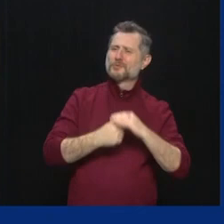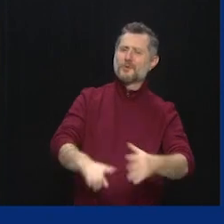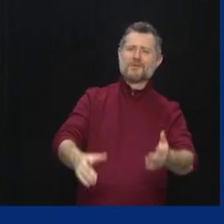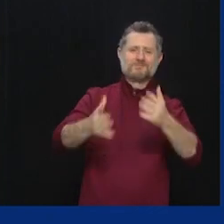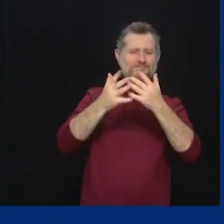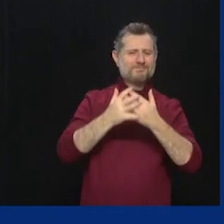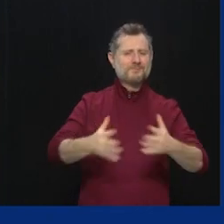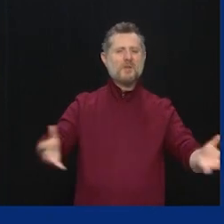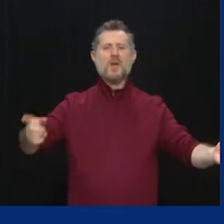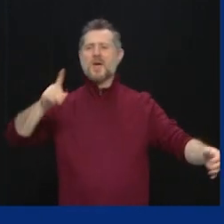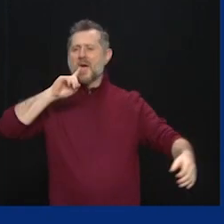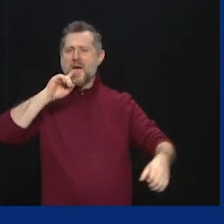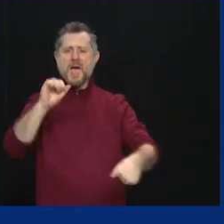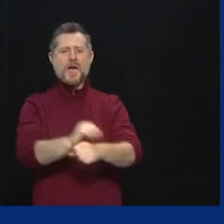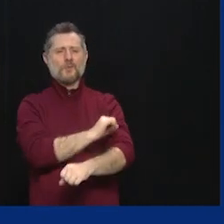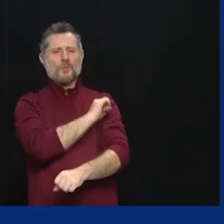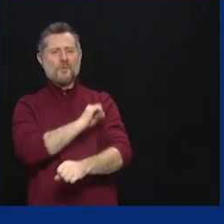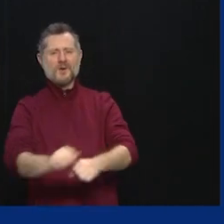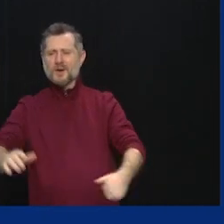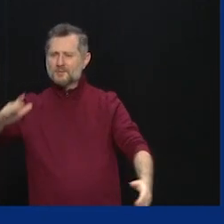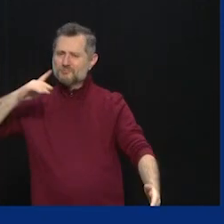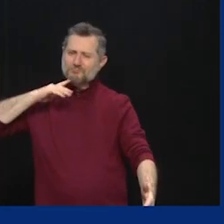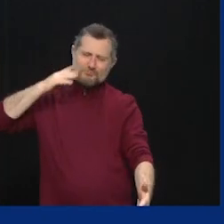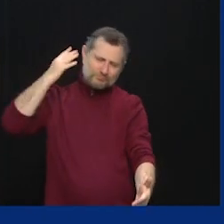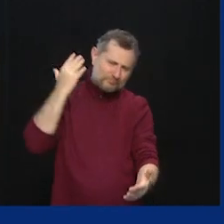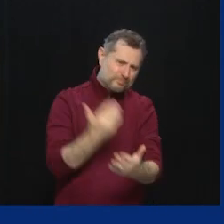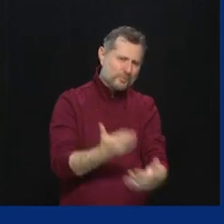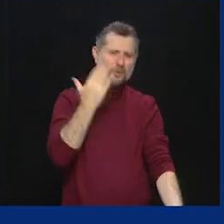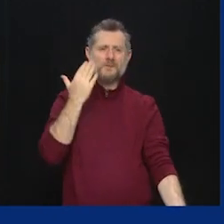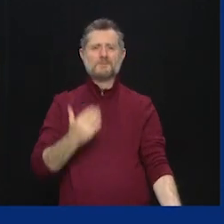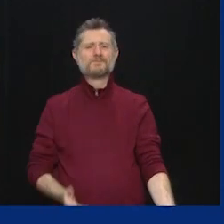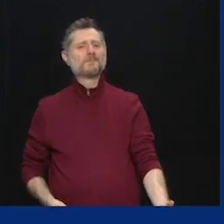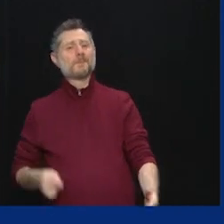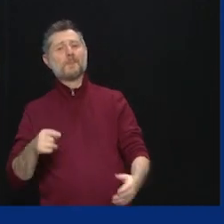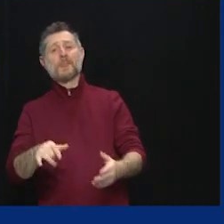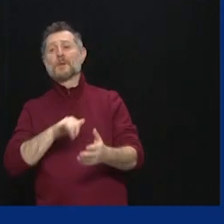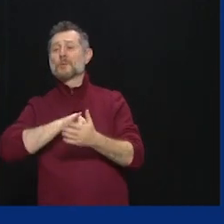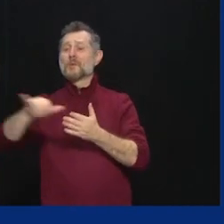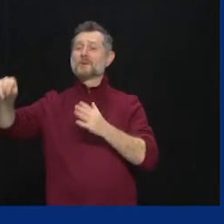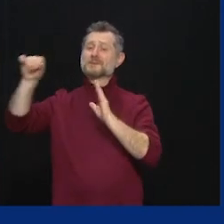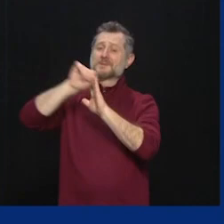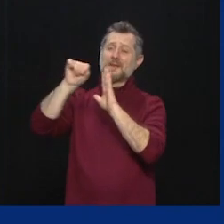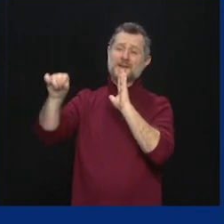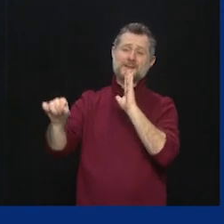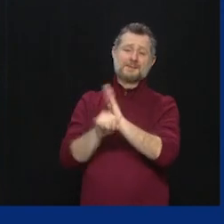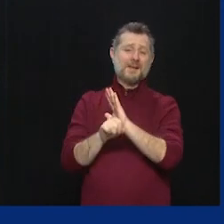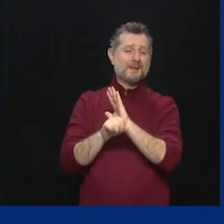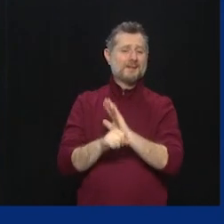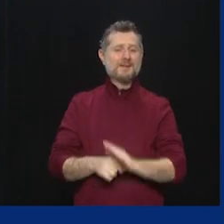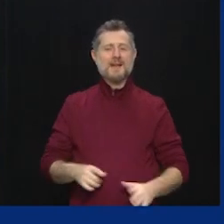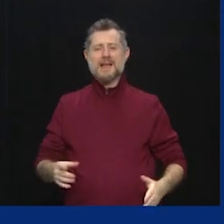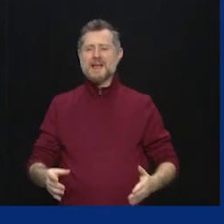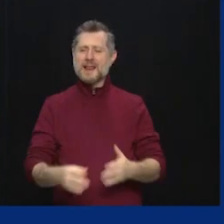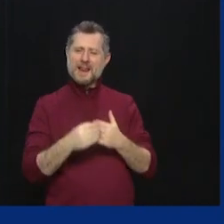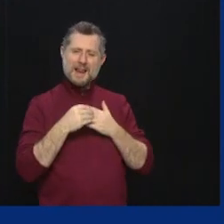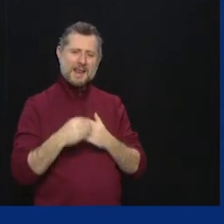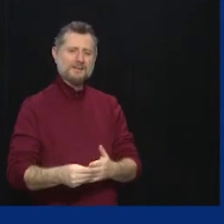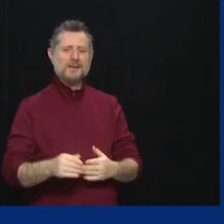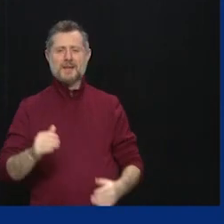testament that says the state of New York leads our great